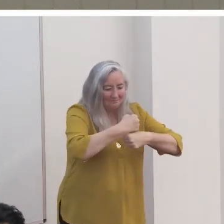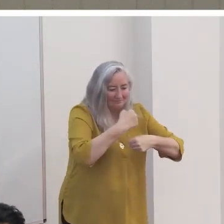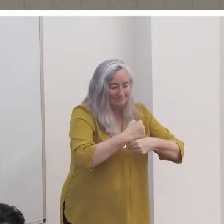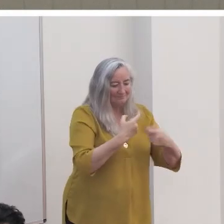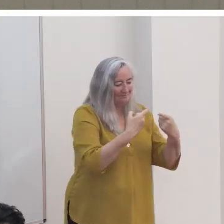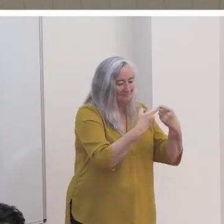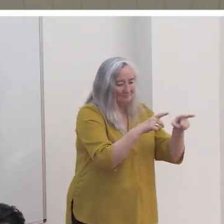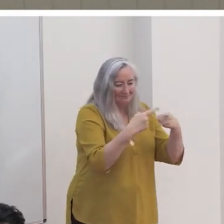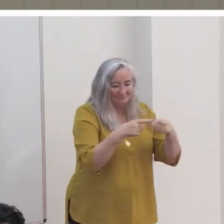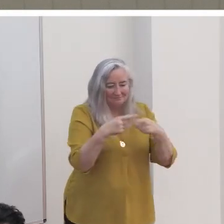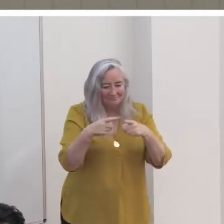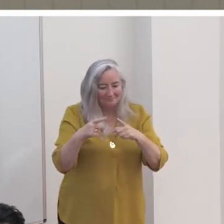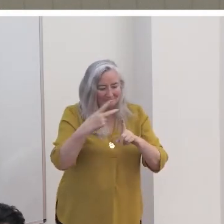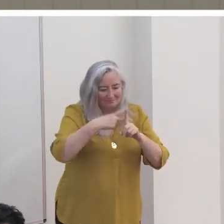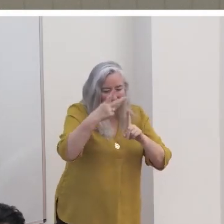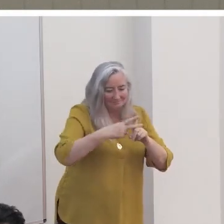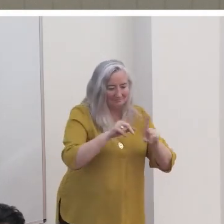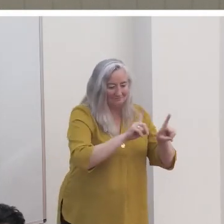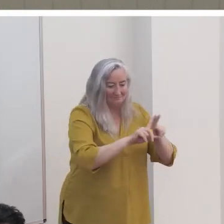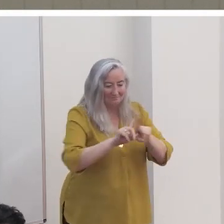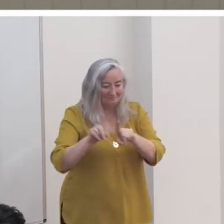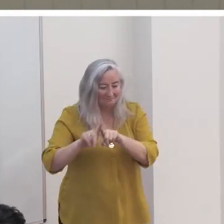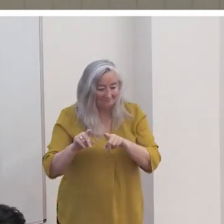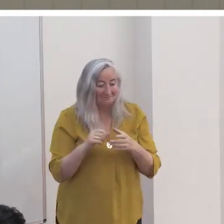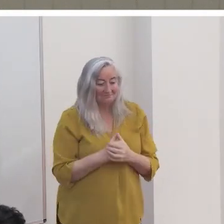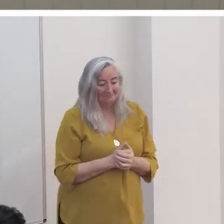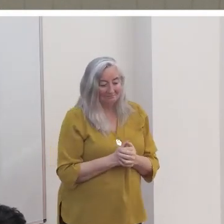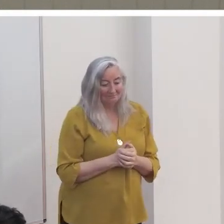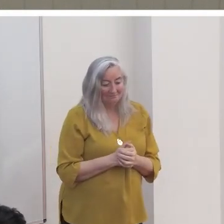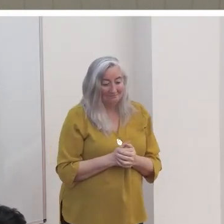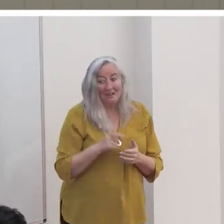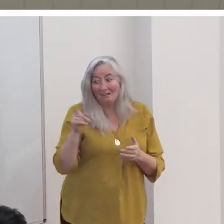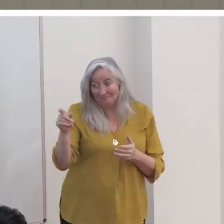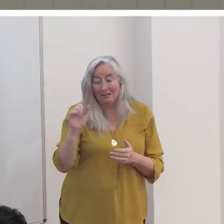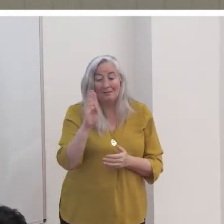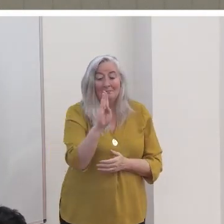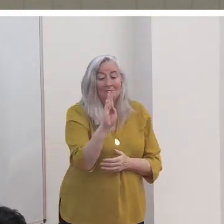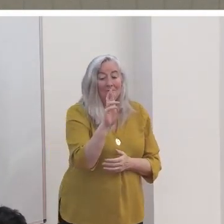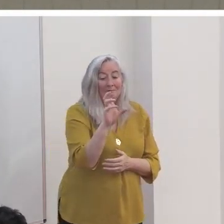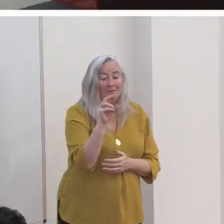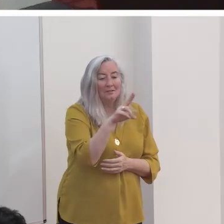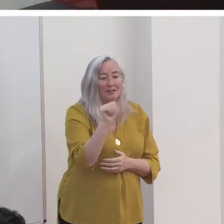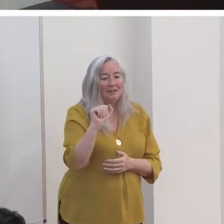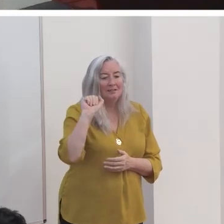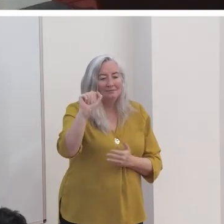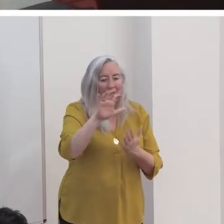you can read. So I'll hand you over to Bruno, who's going to come to the podium, and he's also going to give you a fun fact about himself. Thank